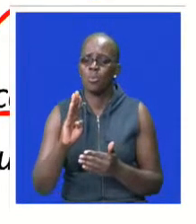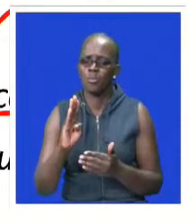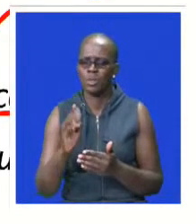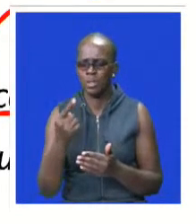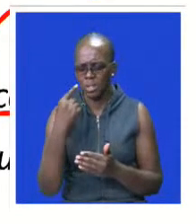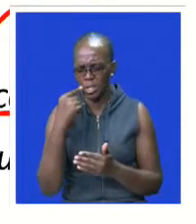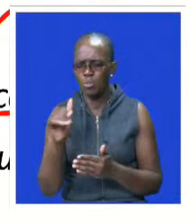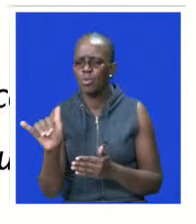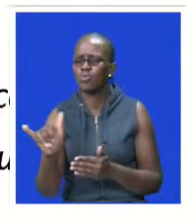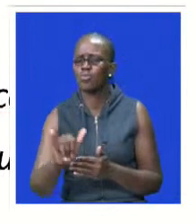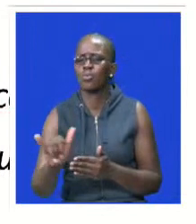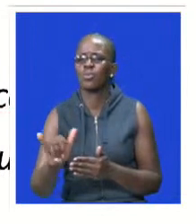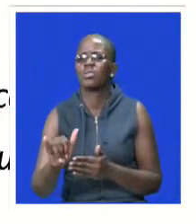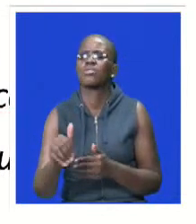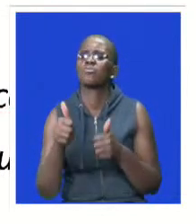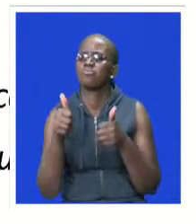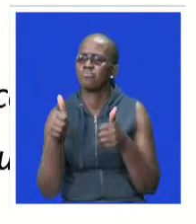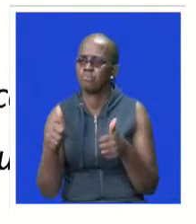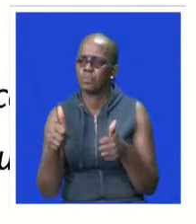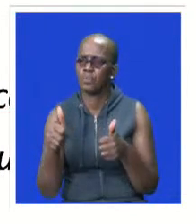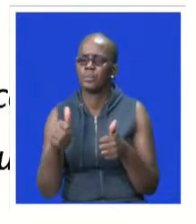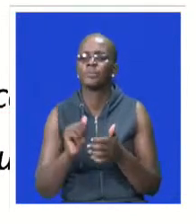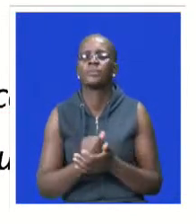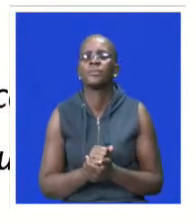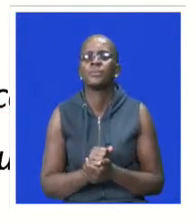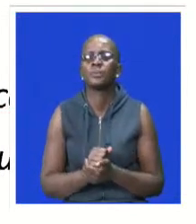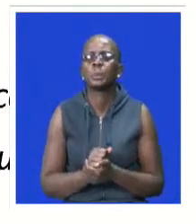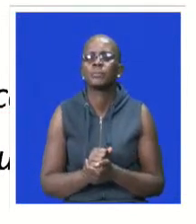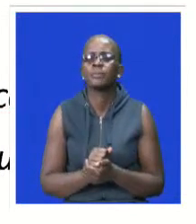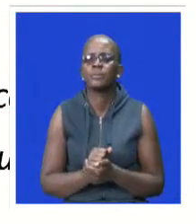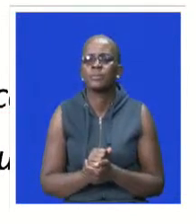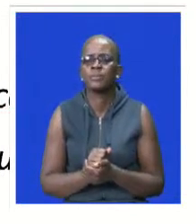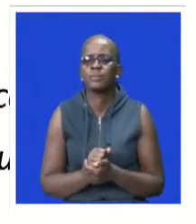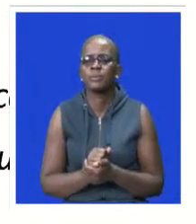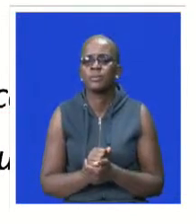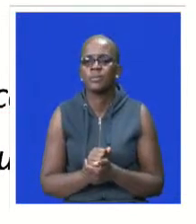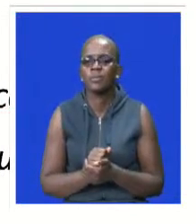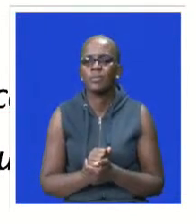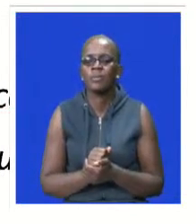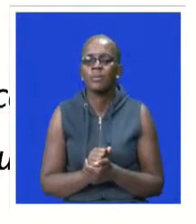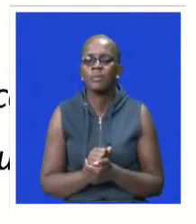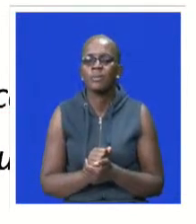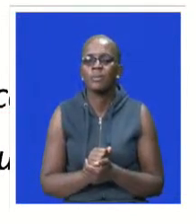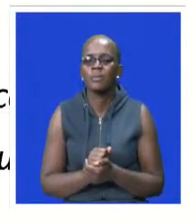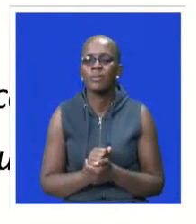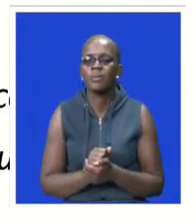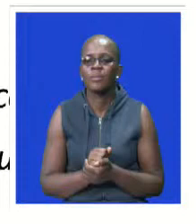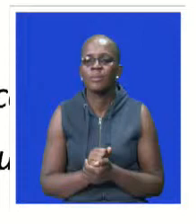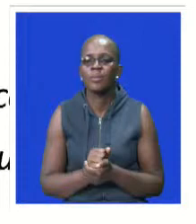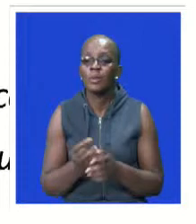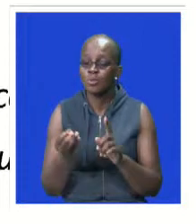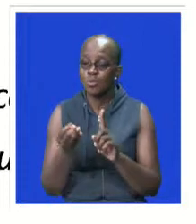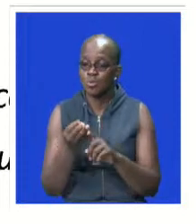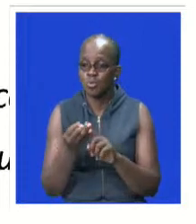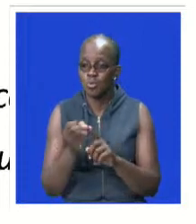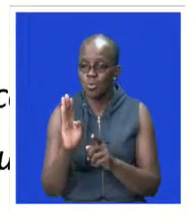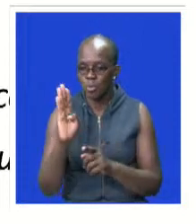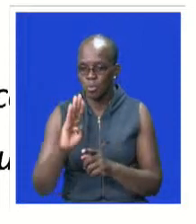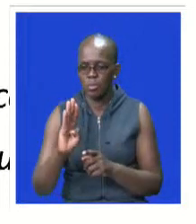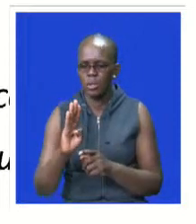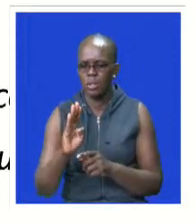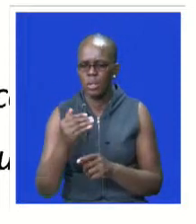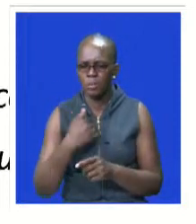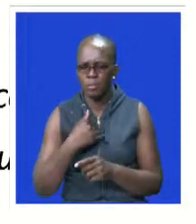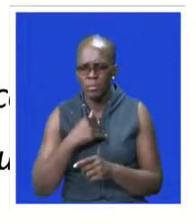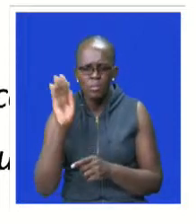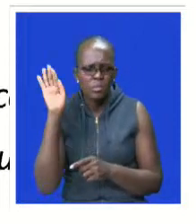that we just talked about. Let's just clear this one. So here, Sparks, I heard that you have the